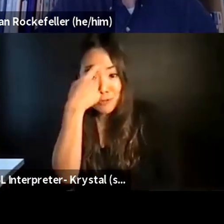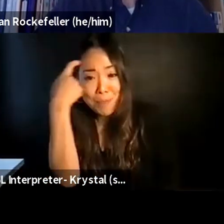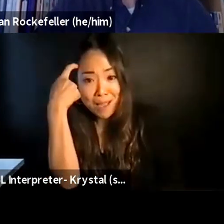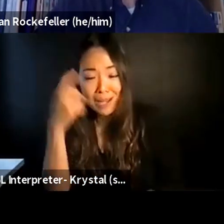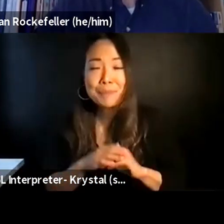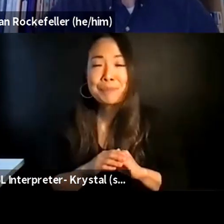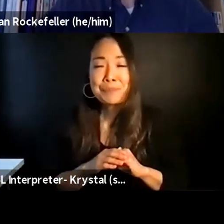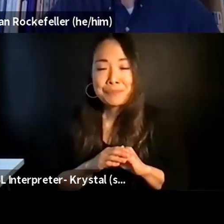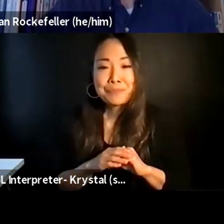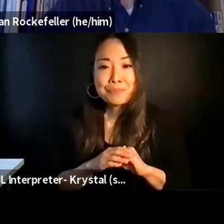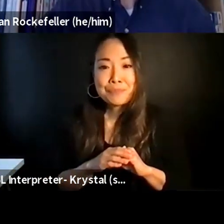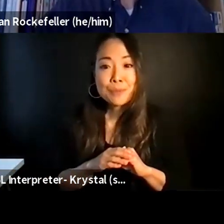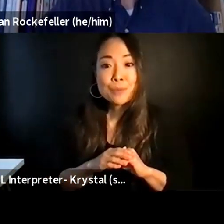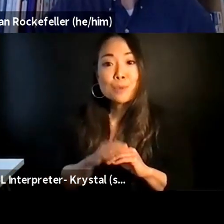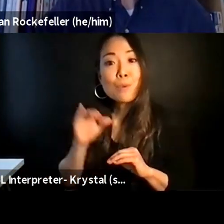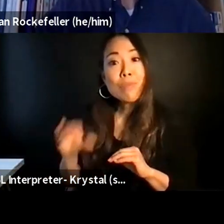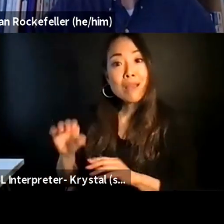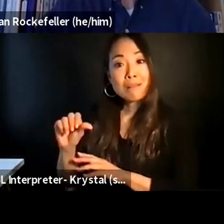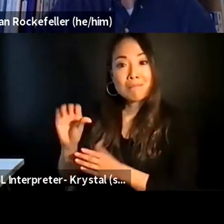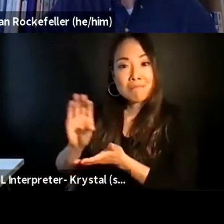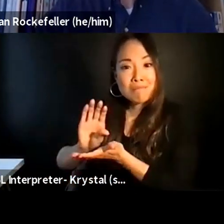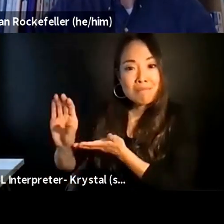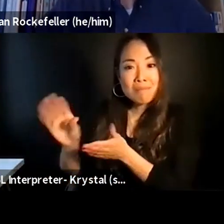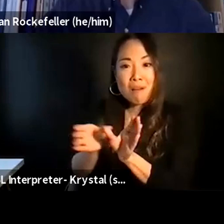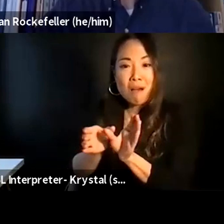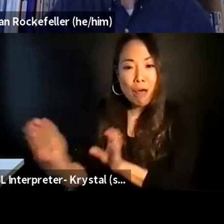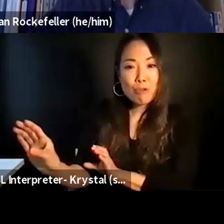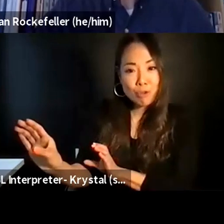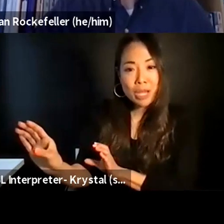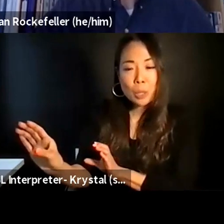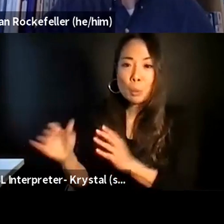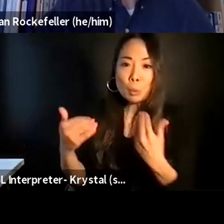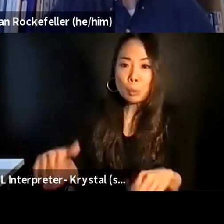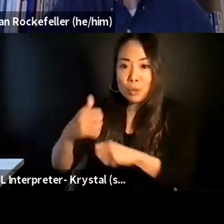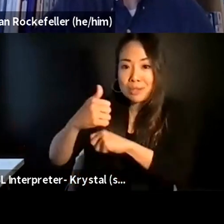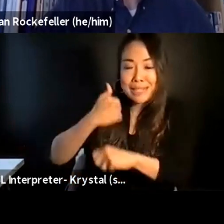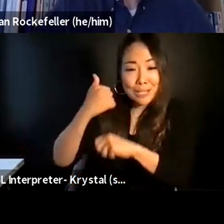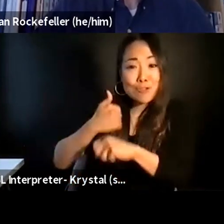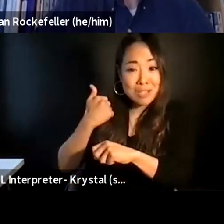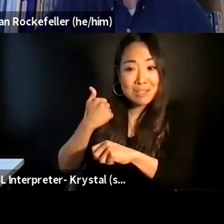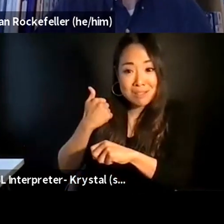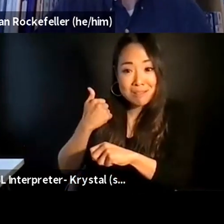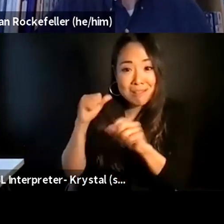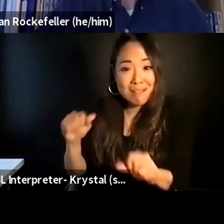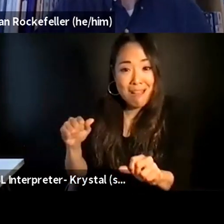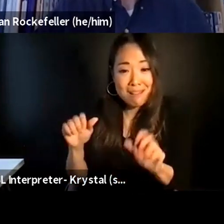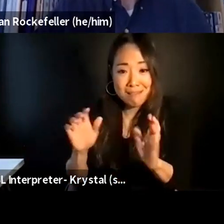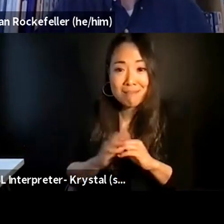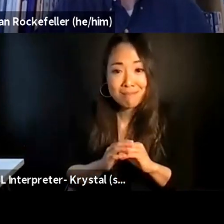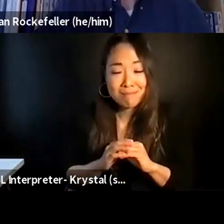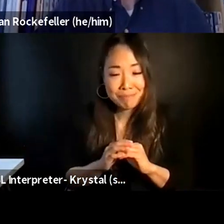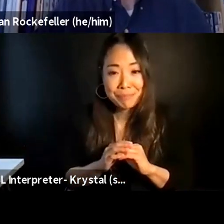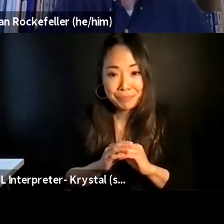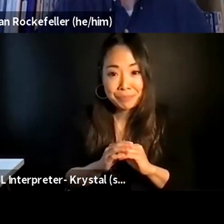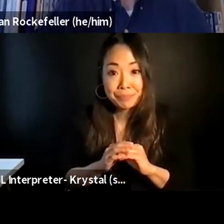community that othering is incredibly deadly and dangerous. So when I was growing up, I was 11 when